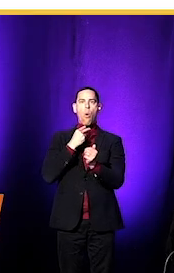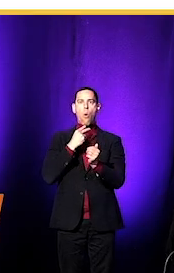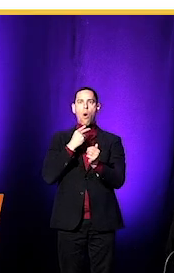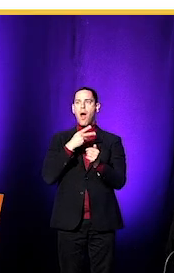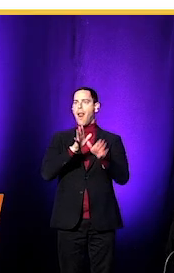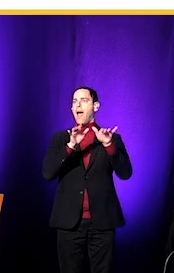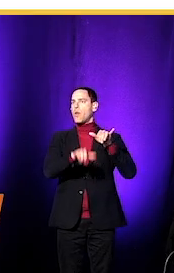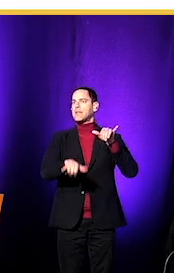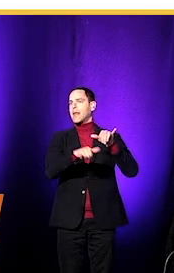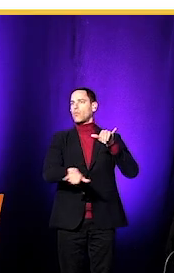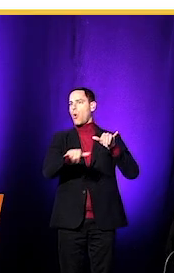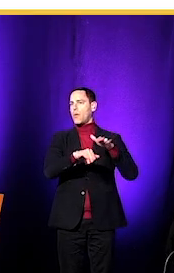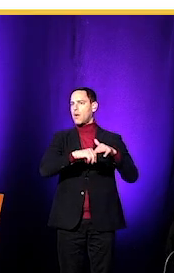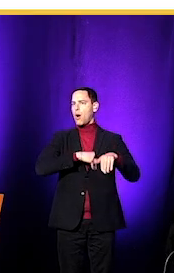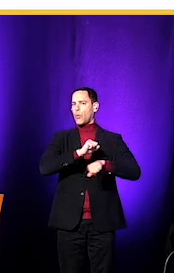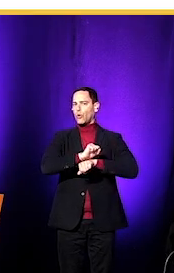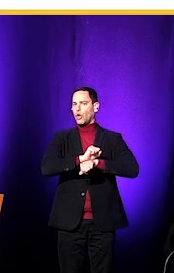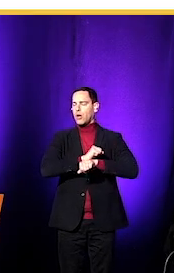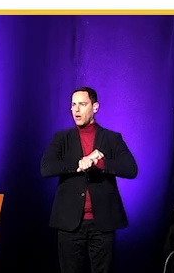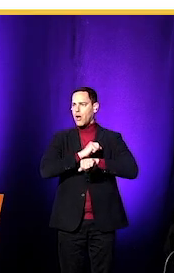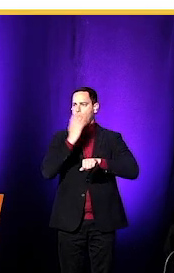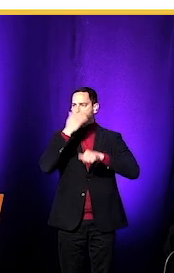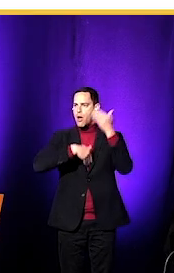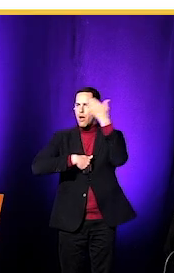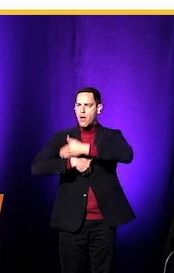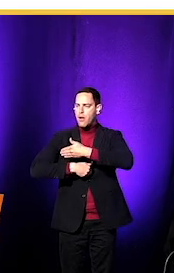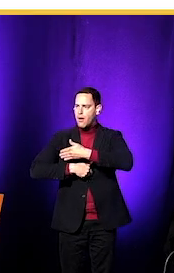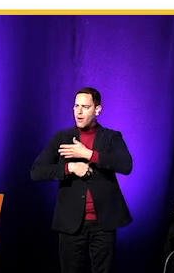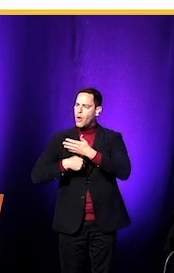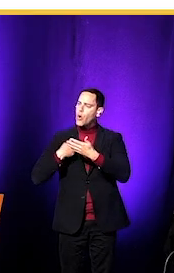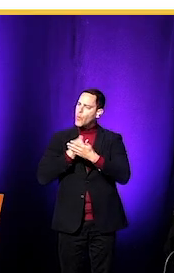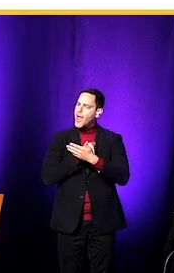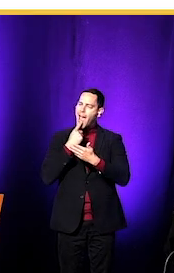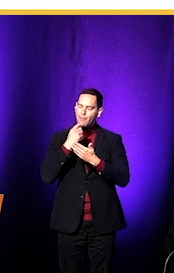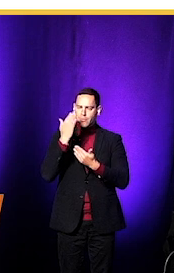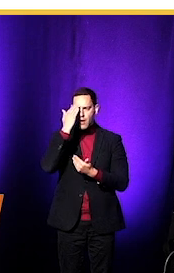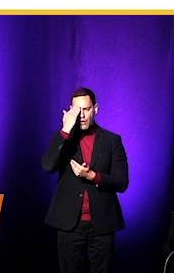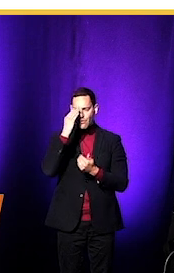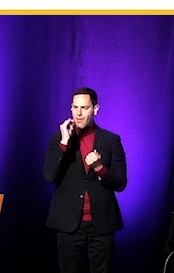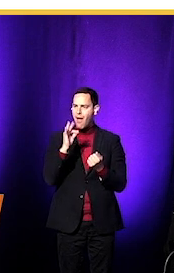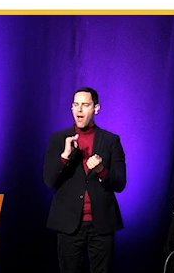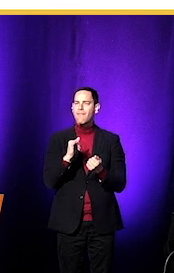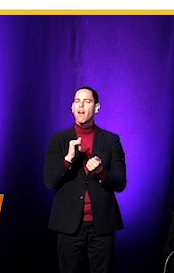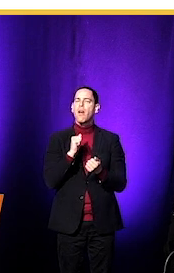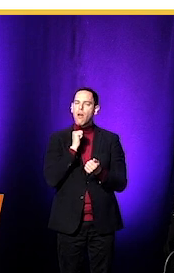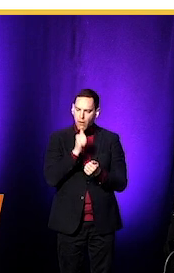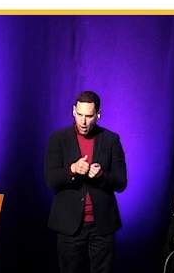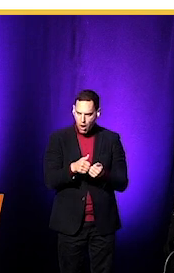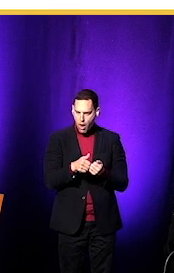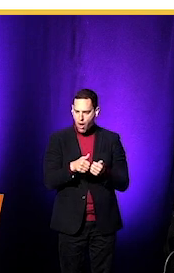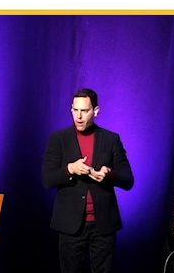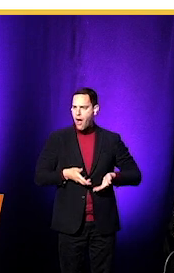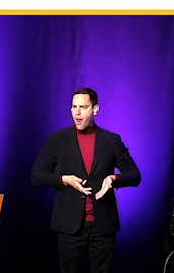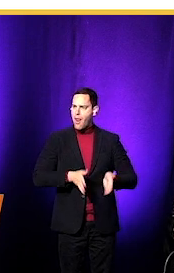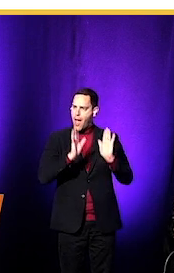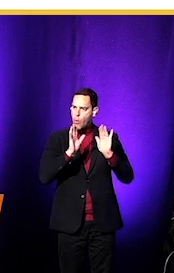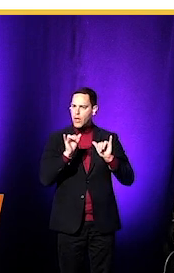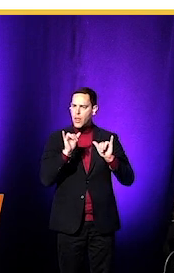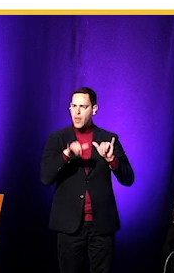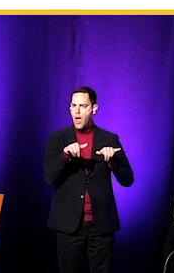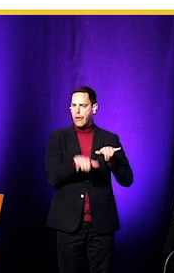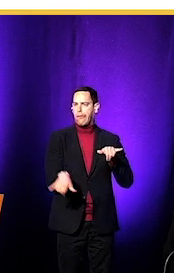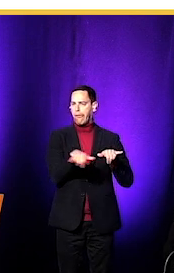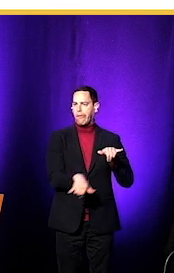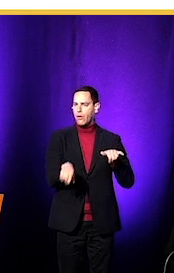And what is it, what do we have to do so that we don't sustain the status quo? That's not the